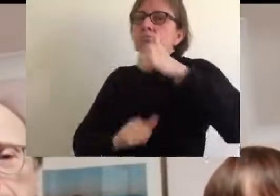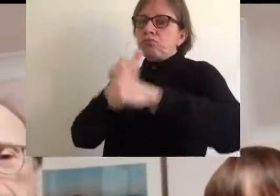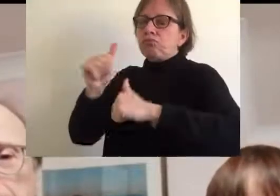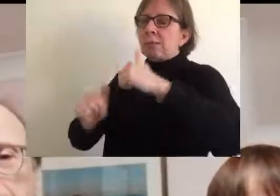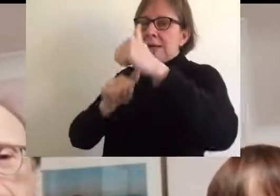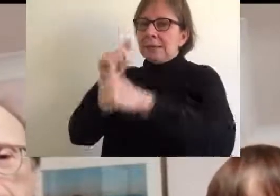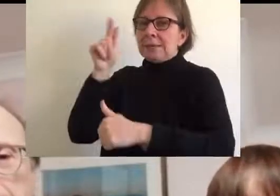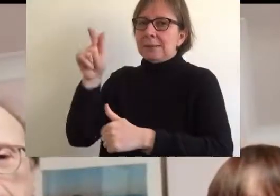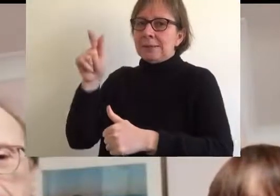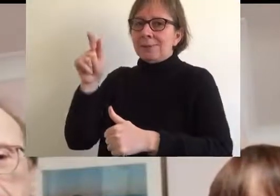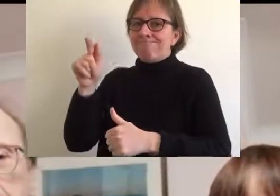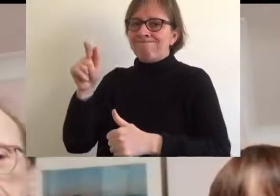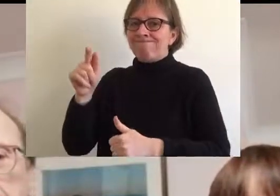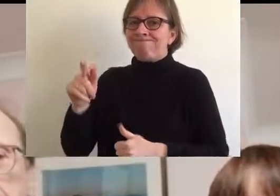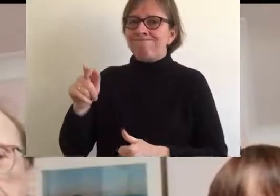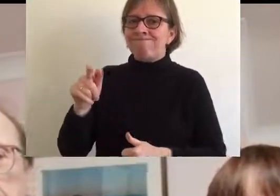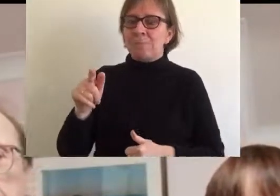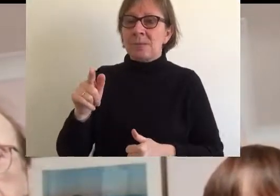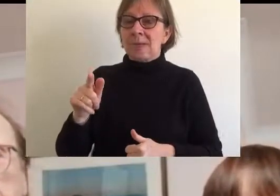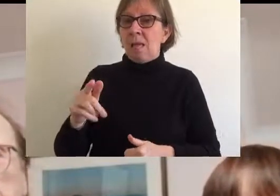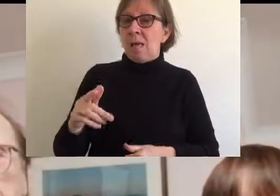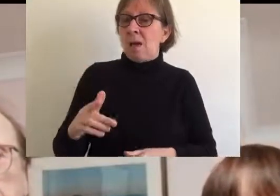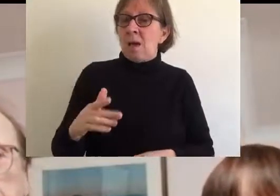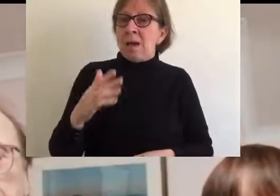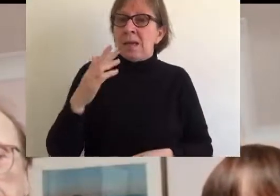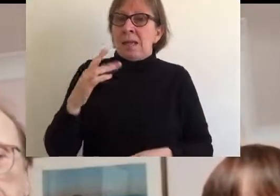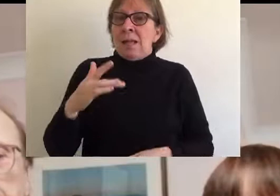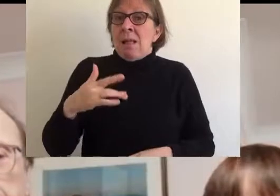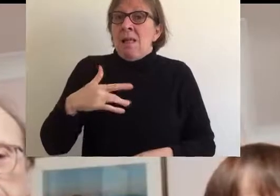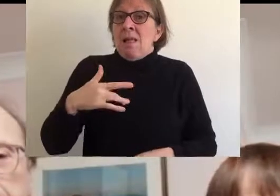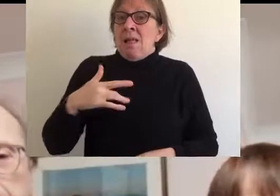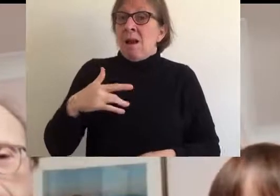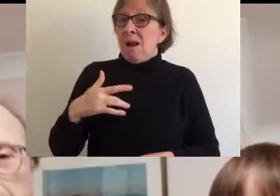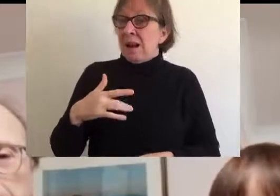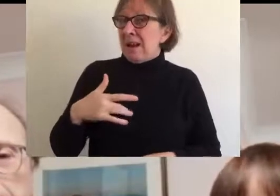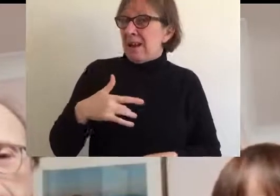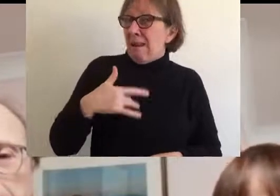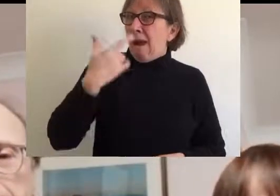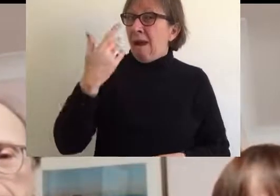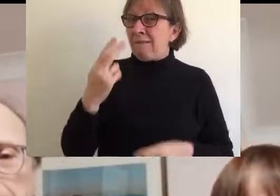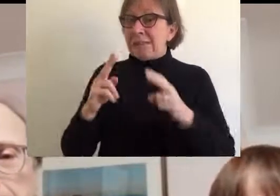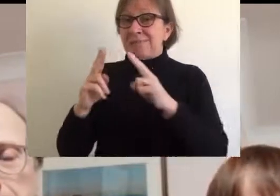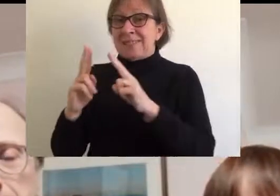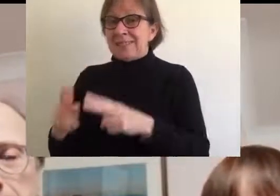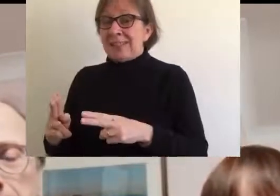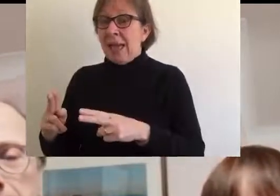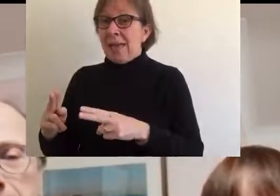praise in the midst of life and death, the birth